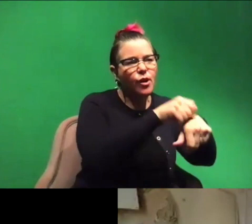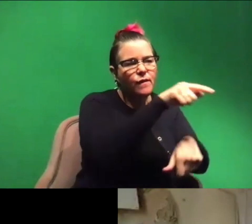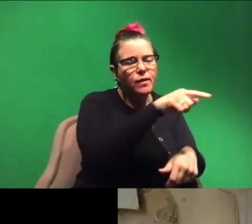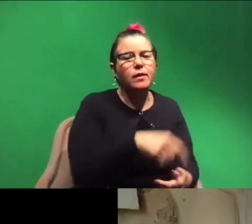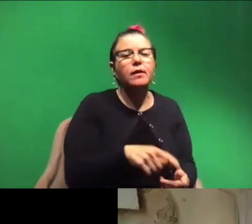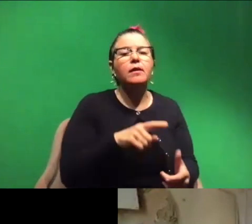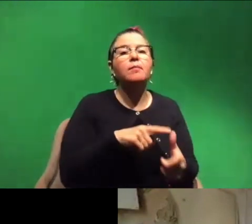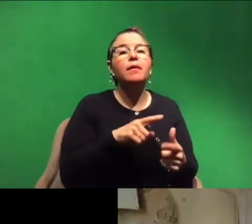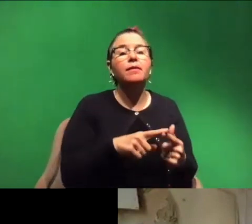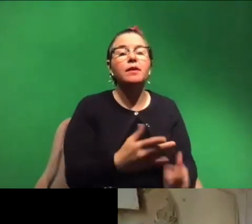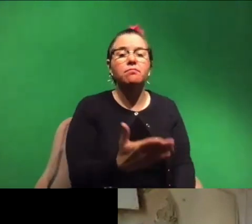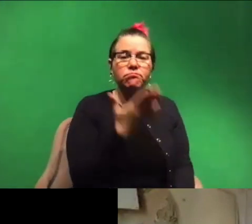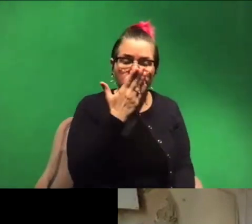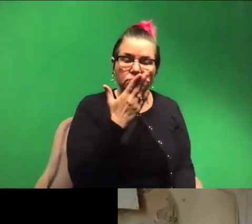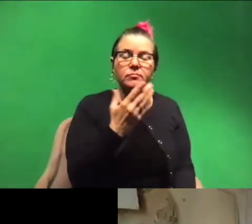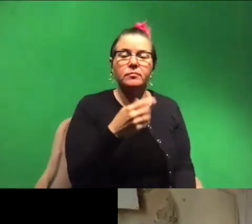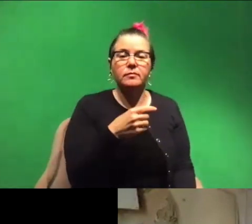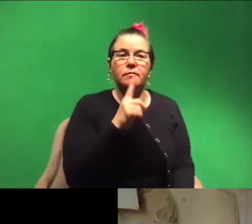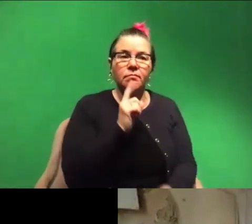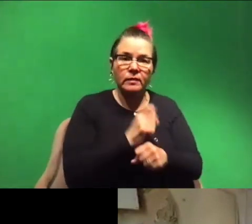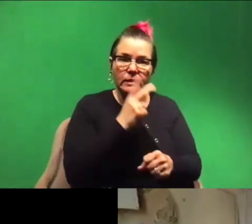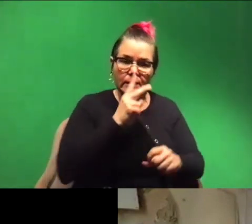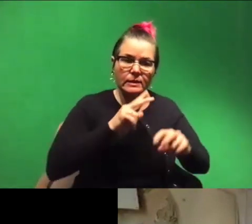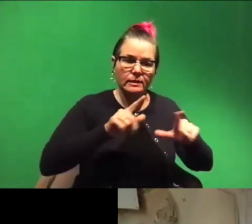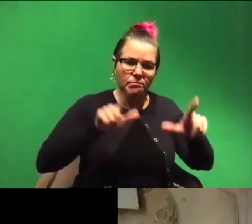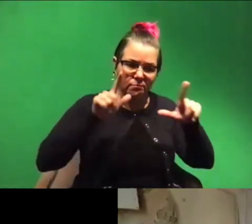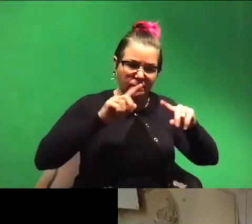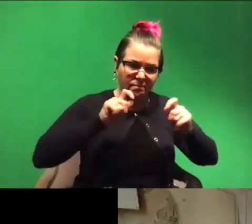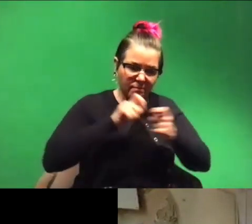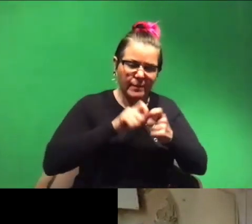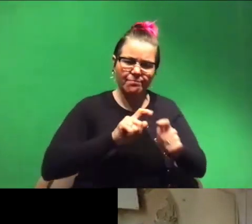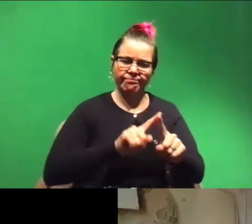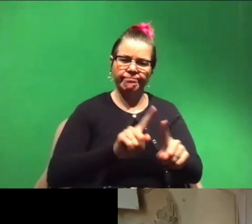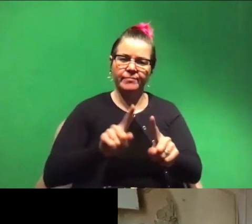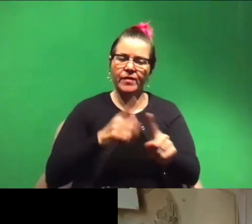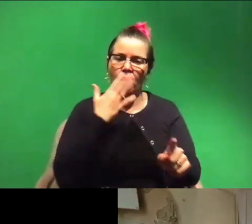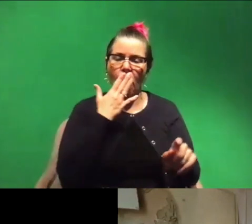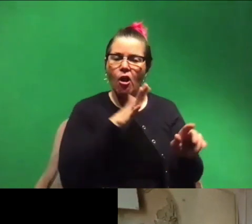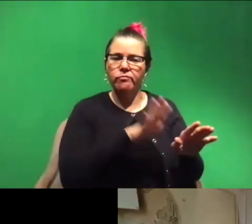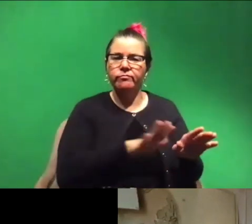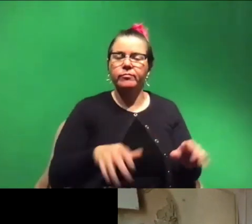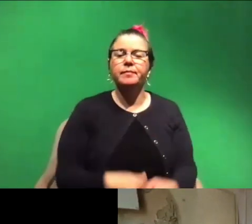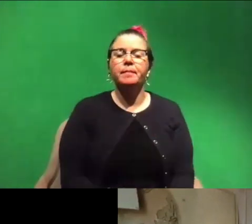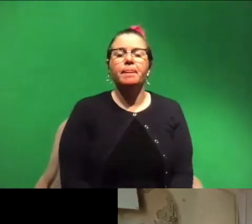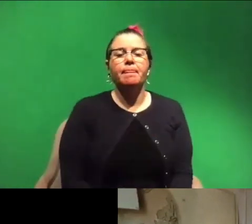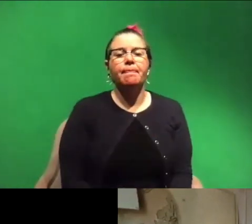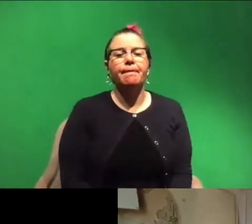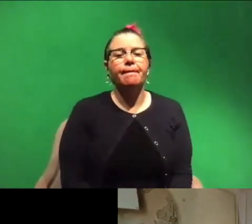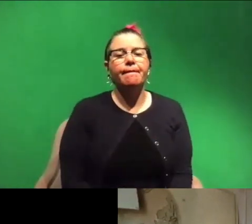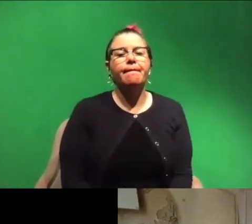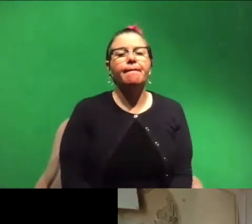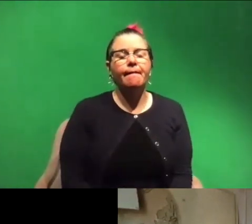then you can, if you get up closer to it and you look at it in more detail, there'll be lots of different colours going on. And there's some